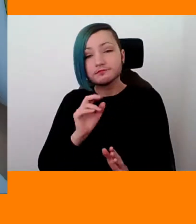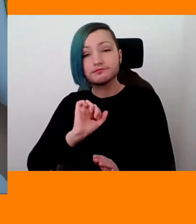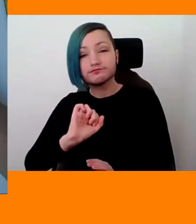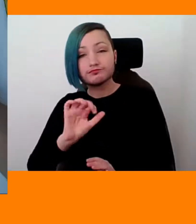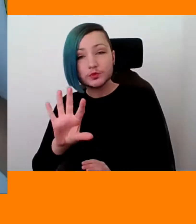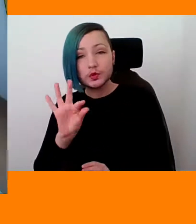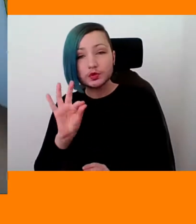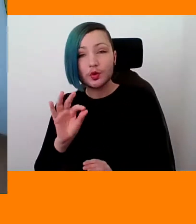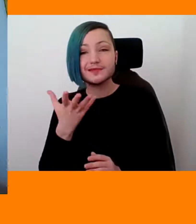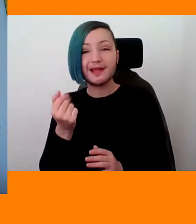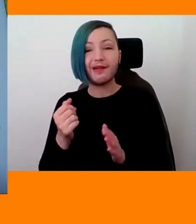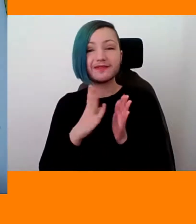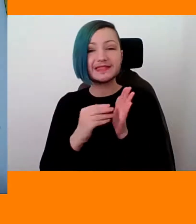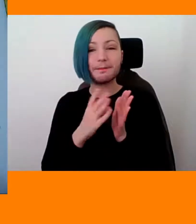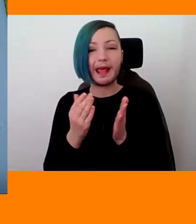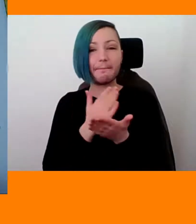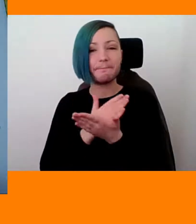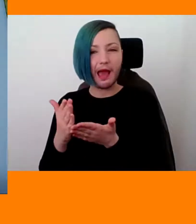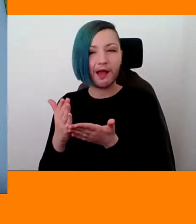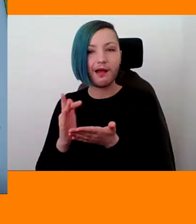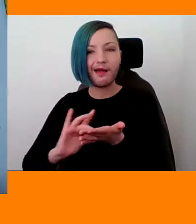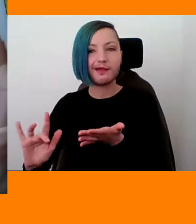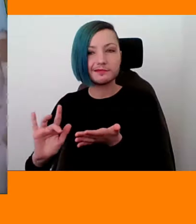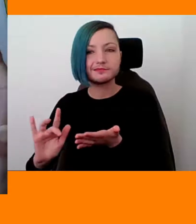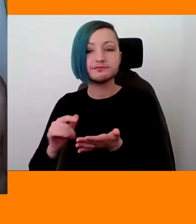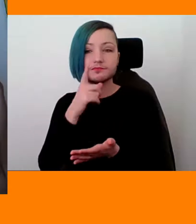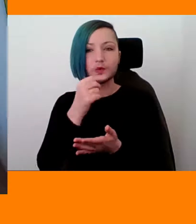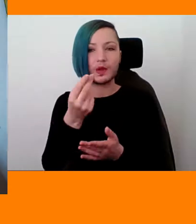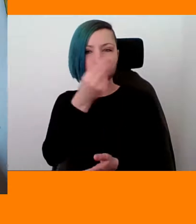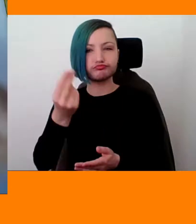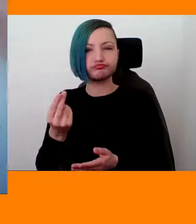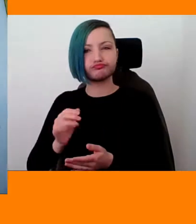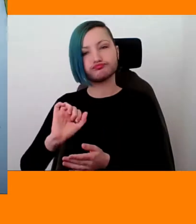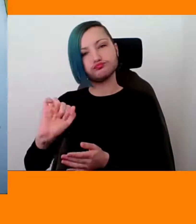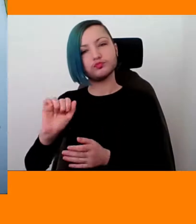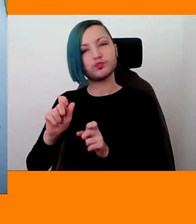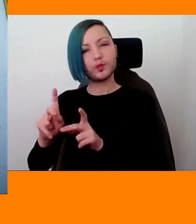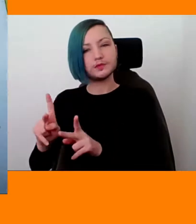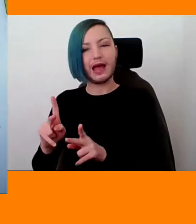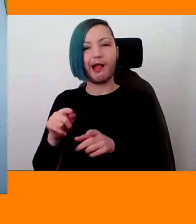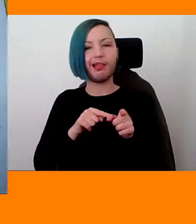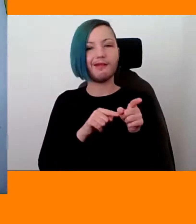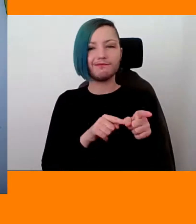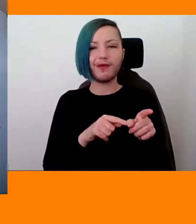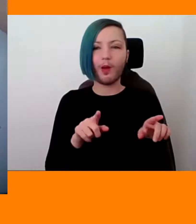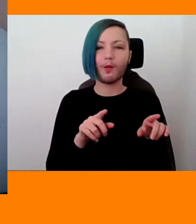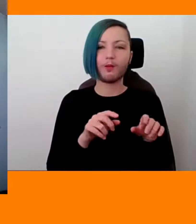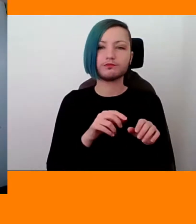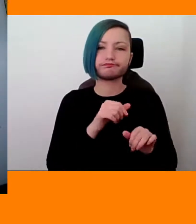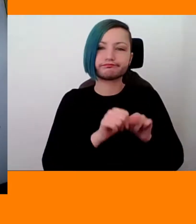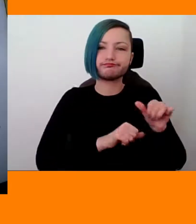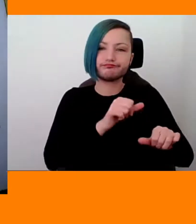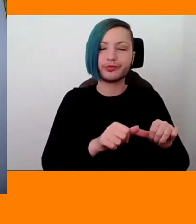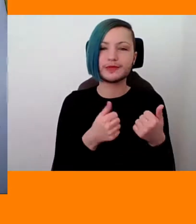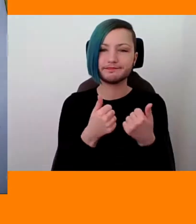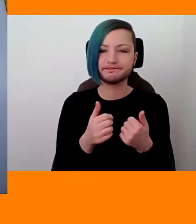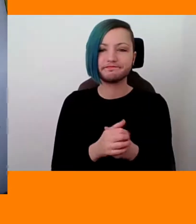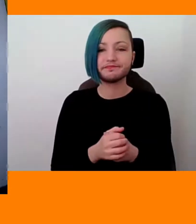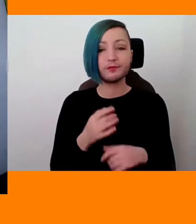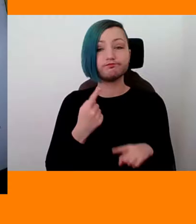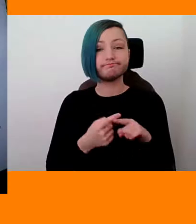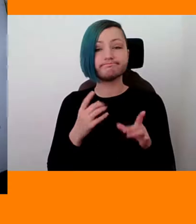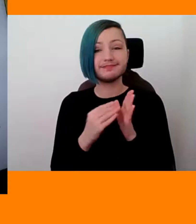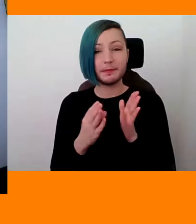use one of the blank ones, draw your own hairstyle in and just follow what I'm doing. And I'm going to show you a quick